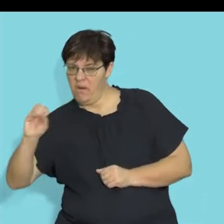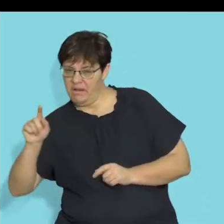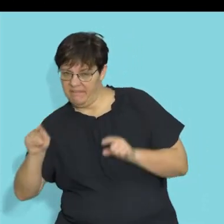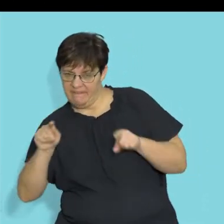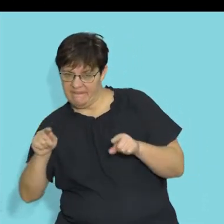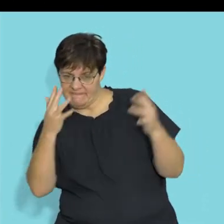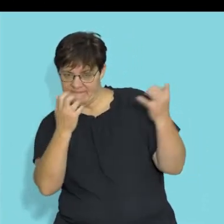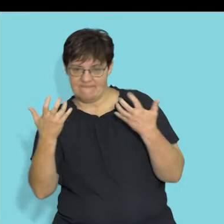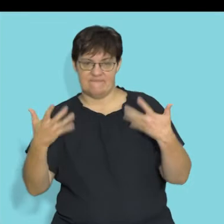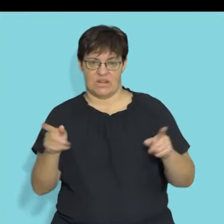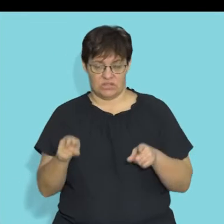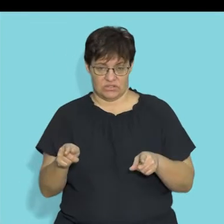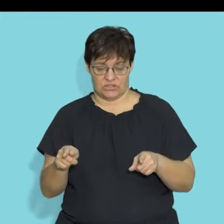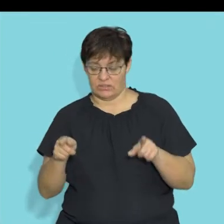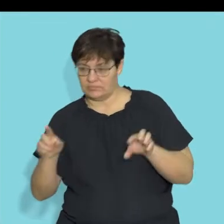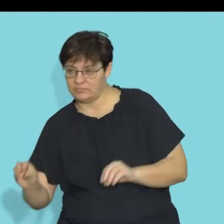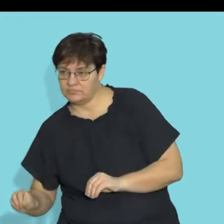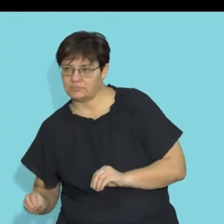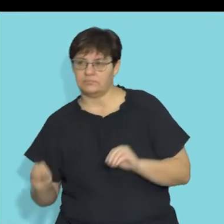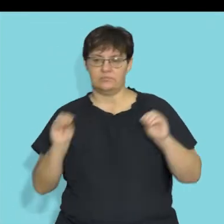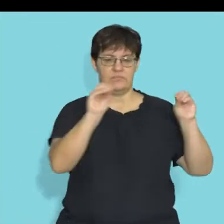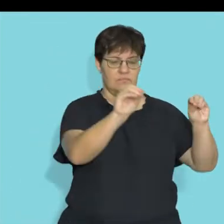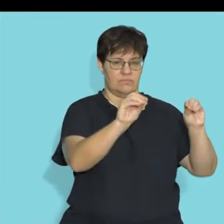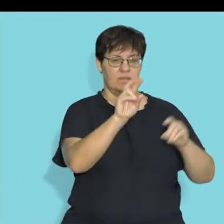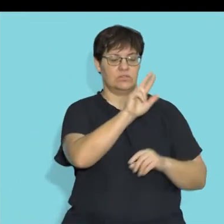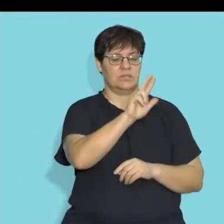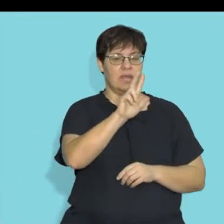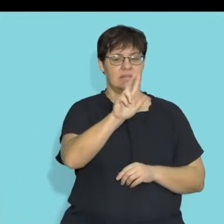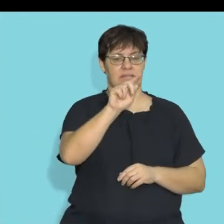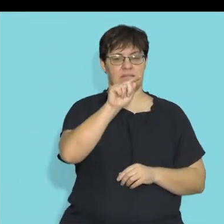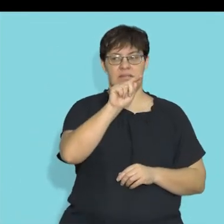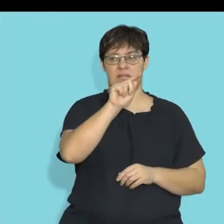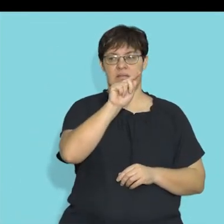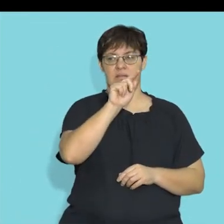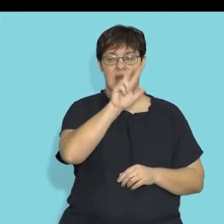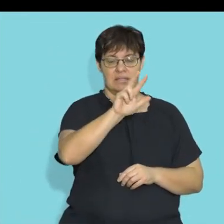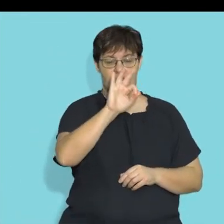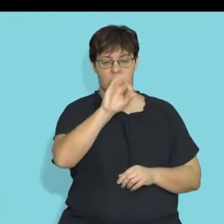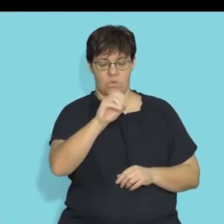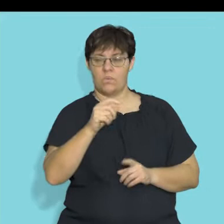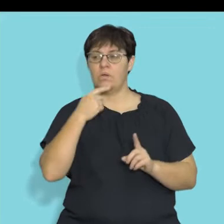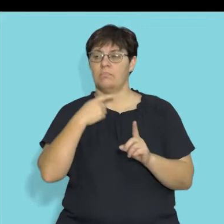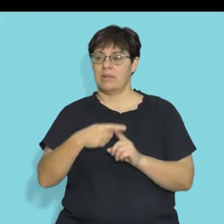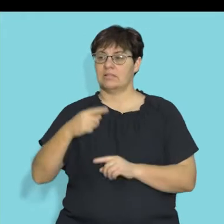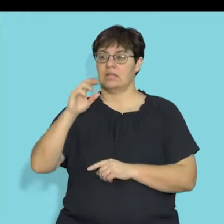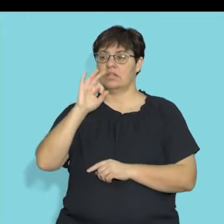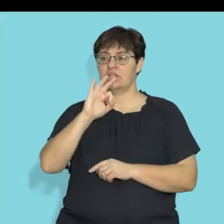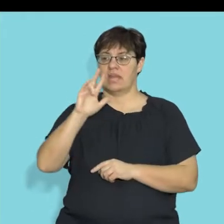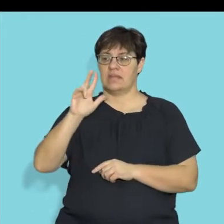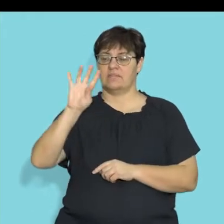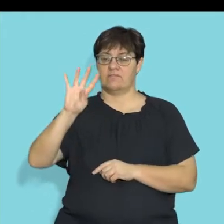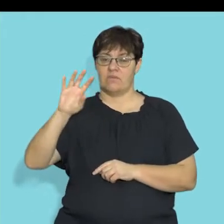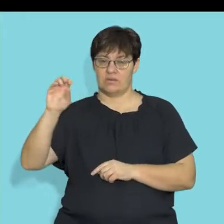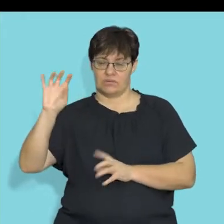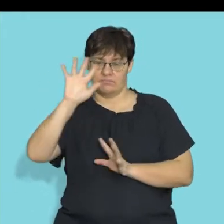is what we've calculated. So therefore, there you see it. 28,830 plus the